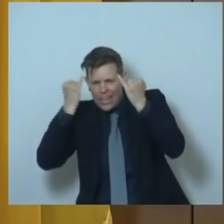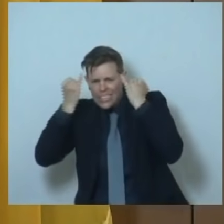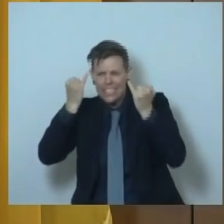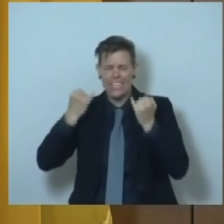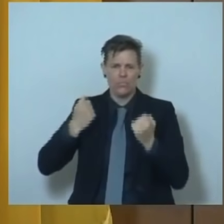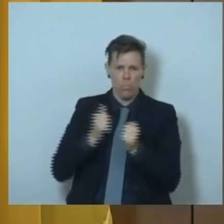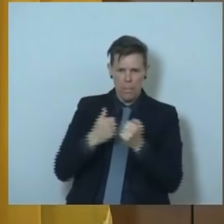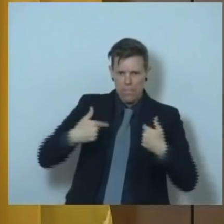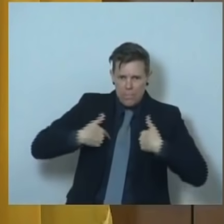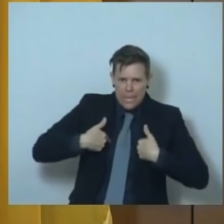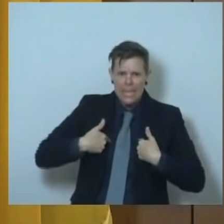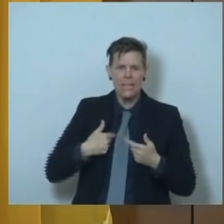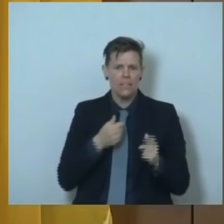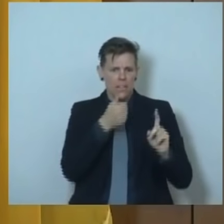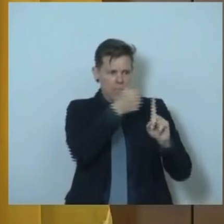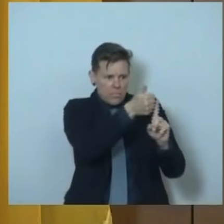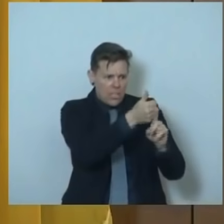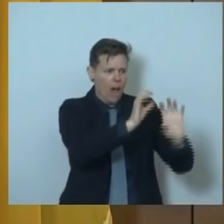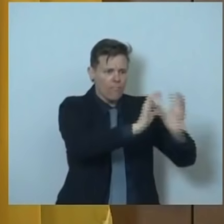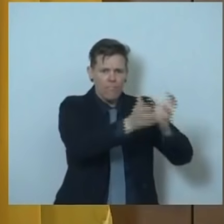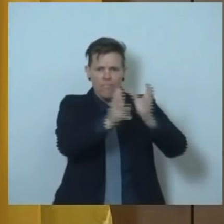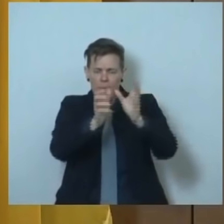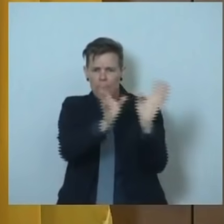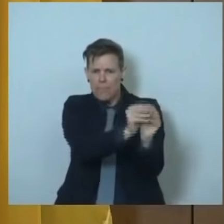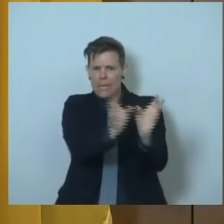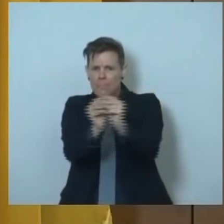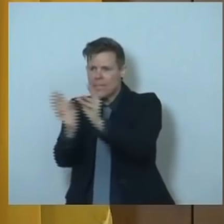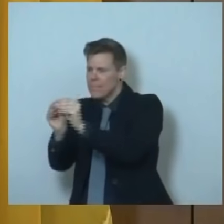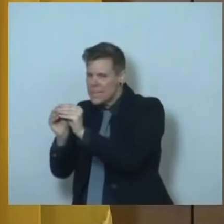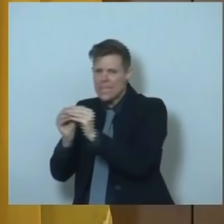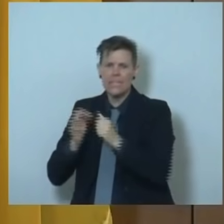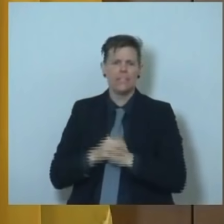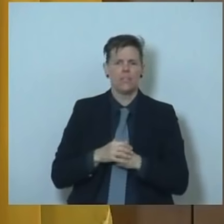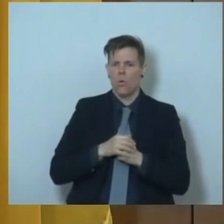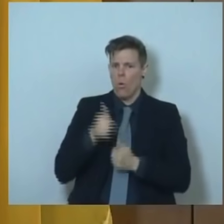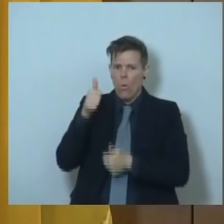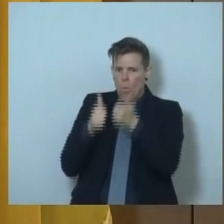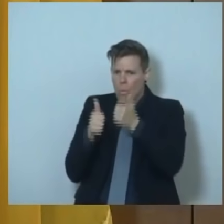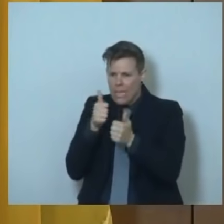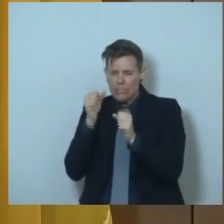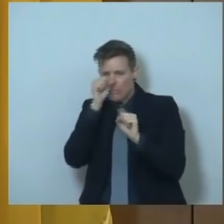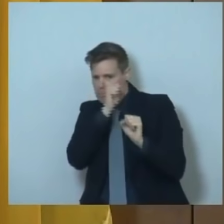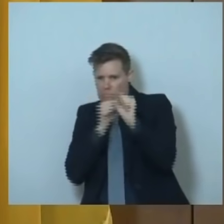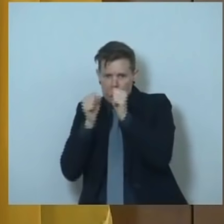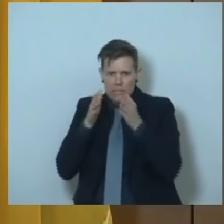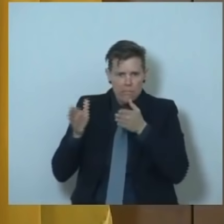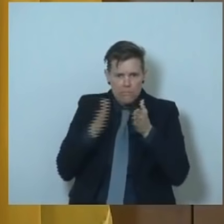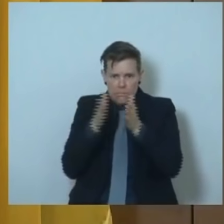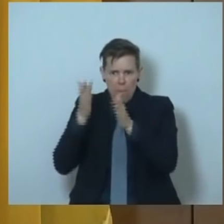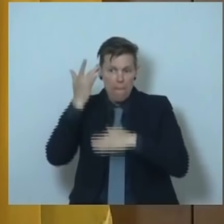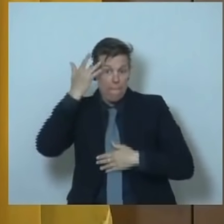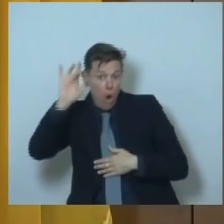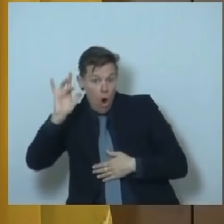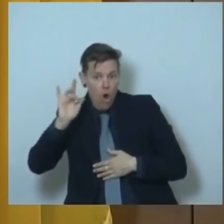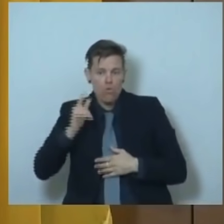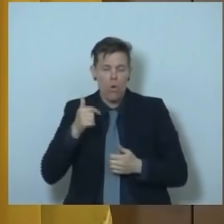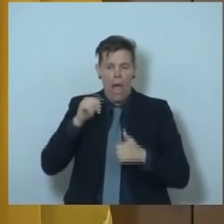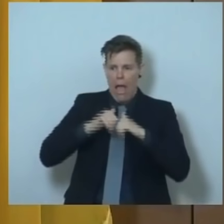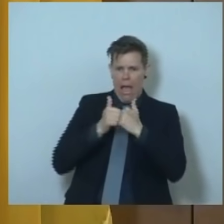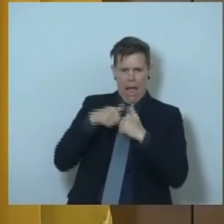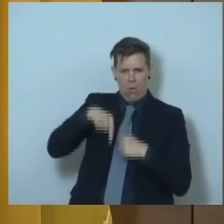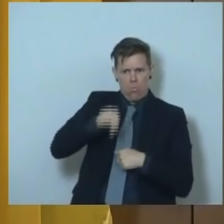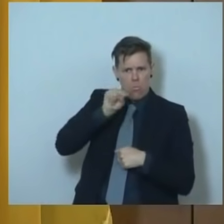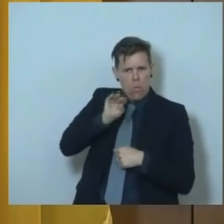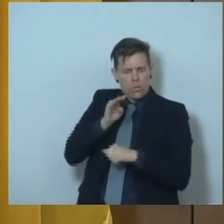state government looking at which strategies make the best sense for moving forward to opening up